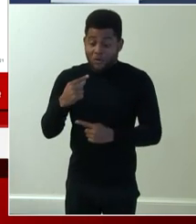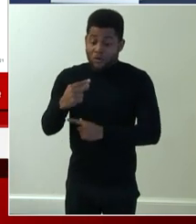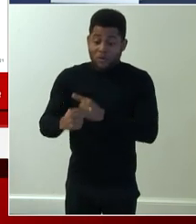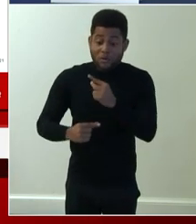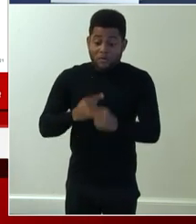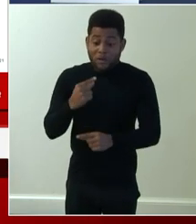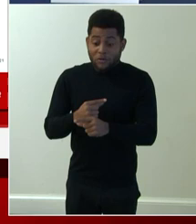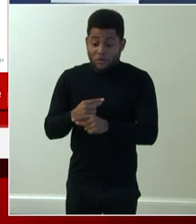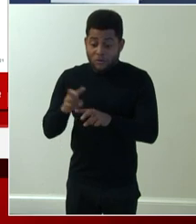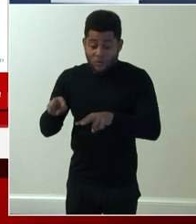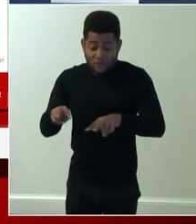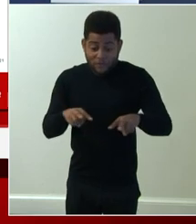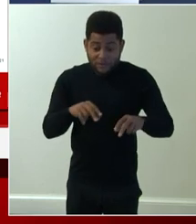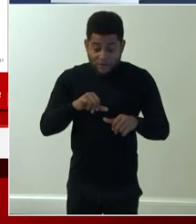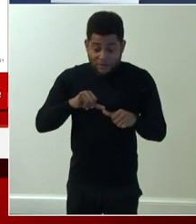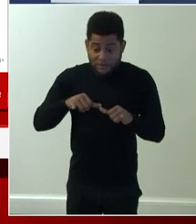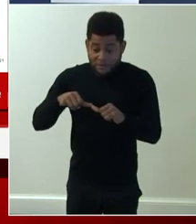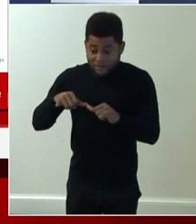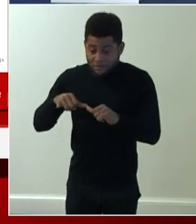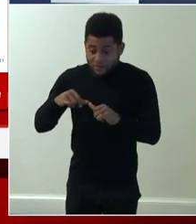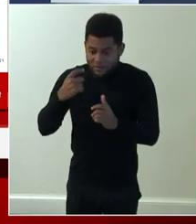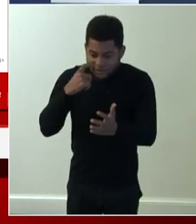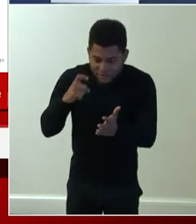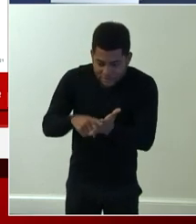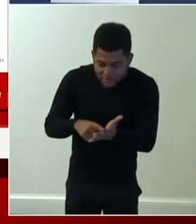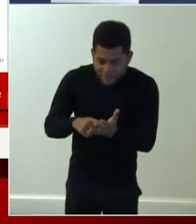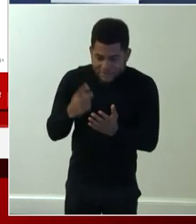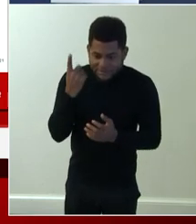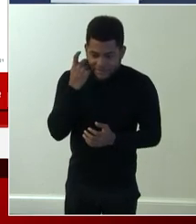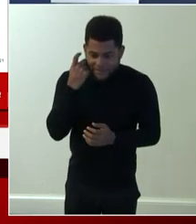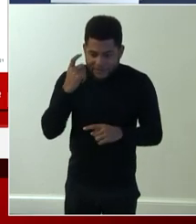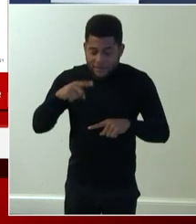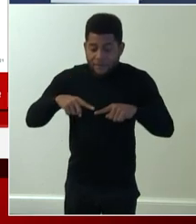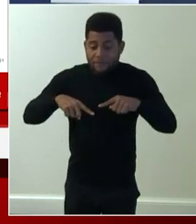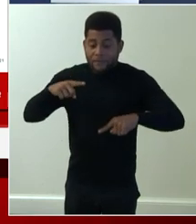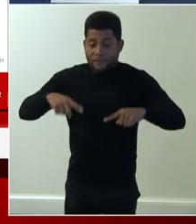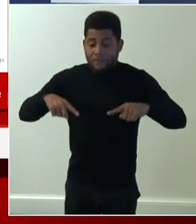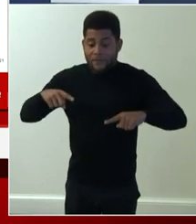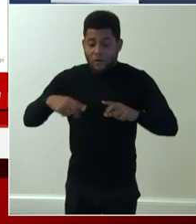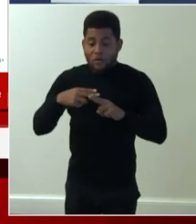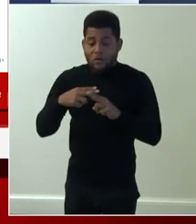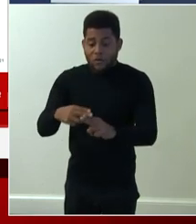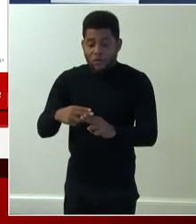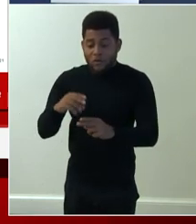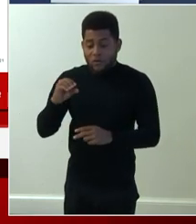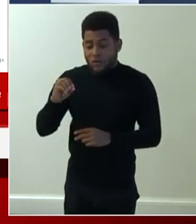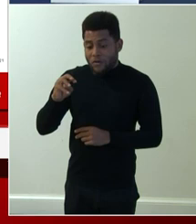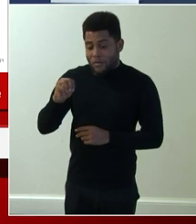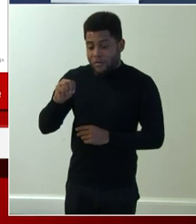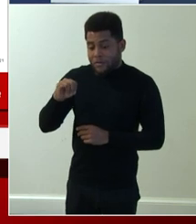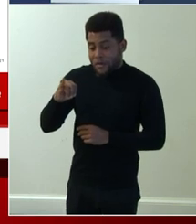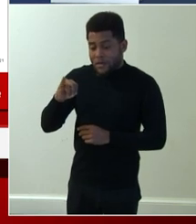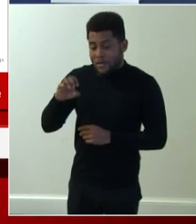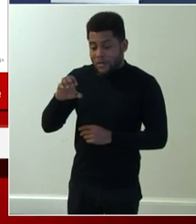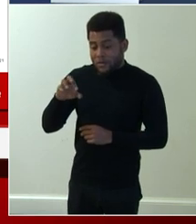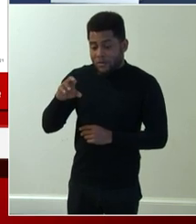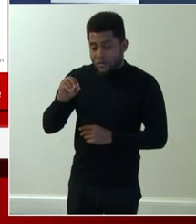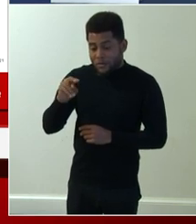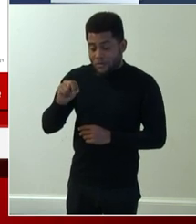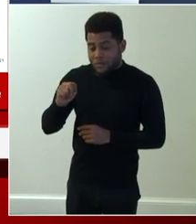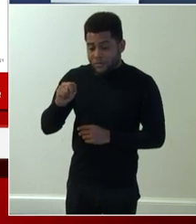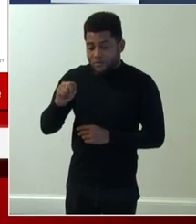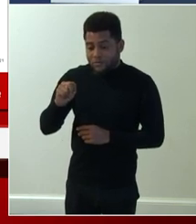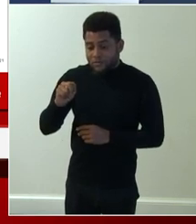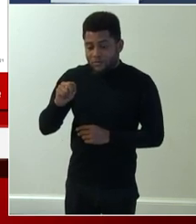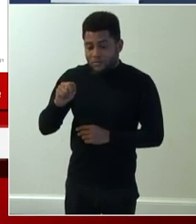system detected the latest variant of concern, Omicron, at the end of November. The first case was reported December 1st in the United States, so we knew